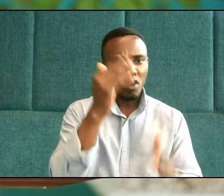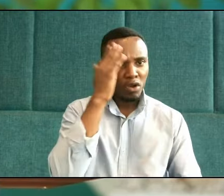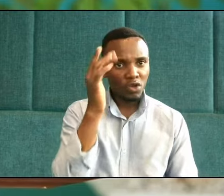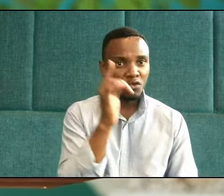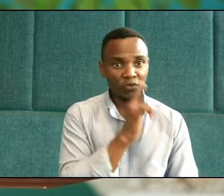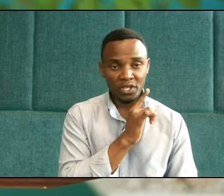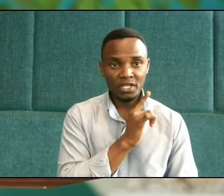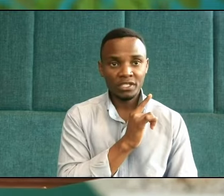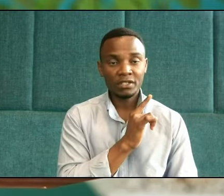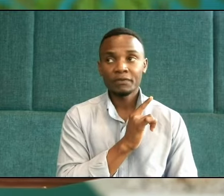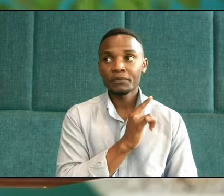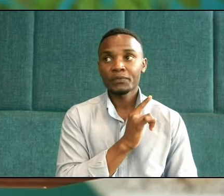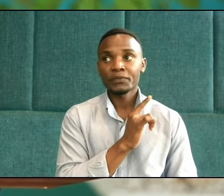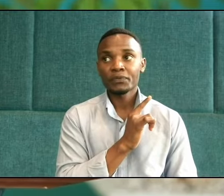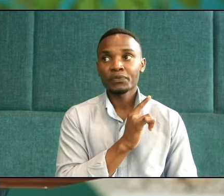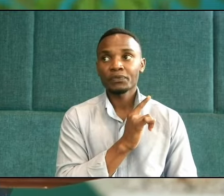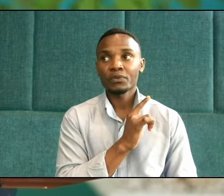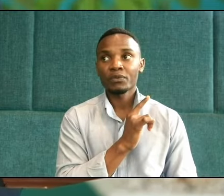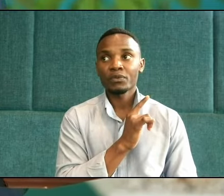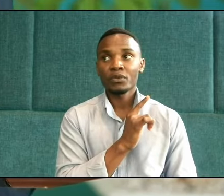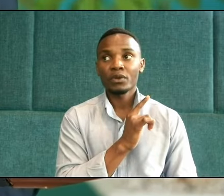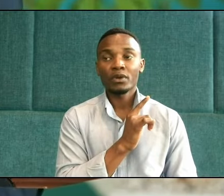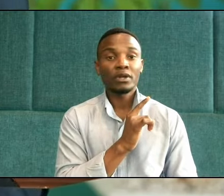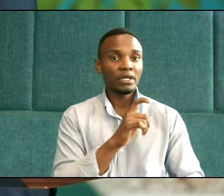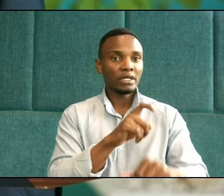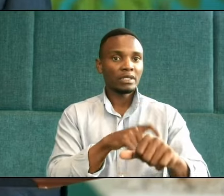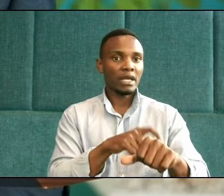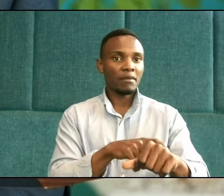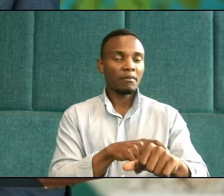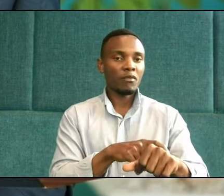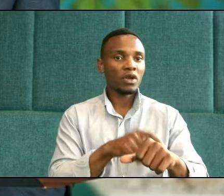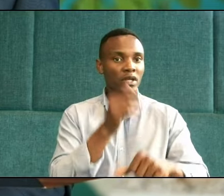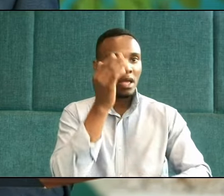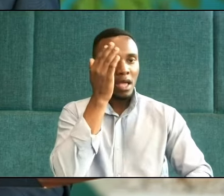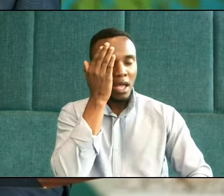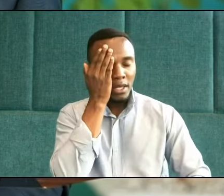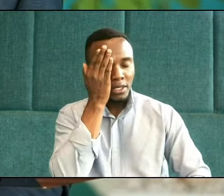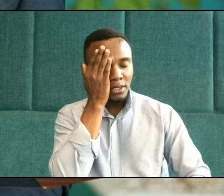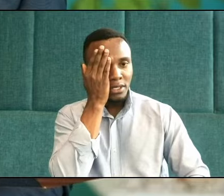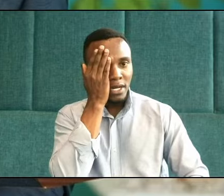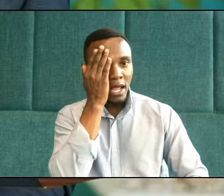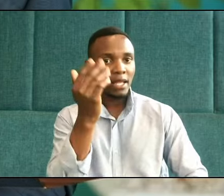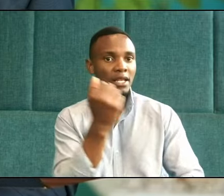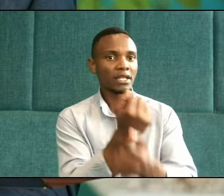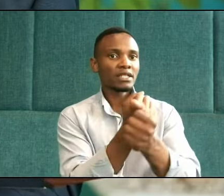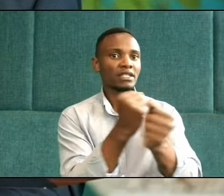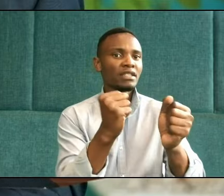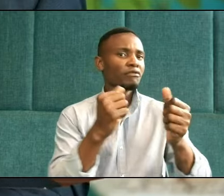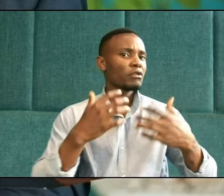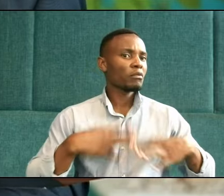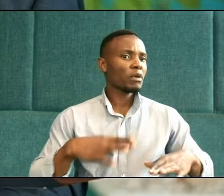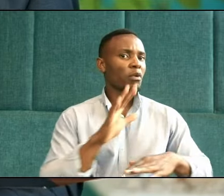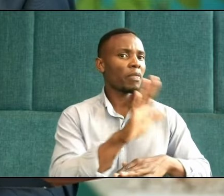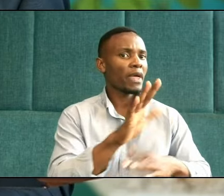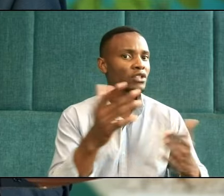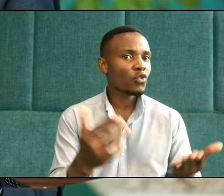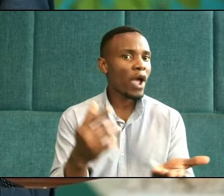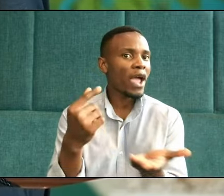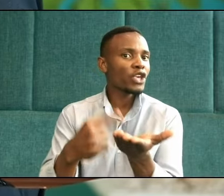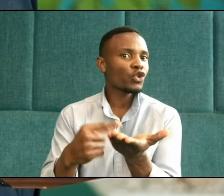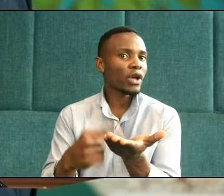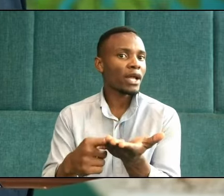world is when the Israelites rescued their people in Uganda during the time